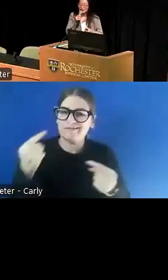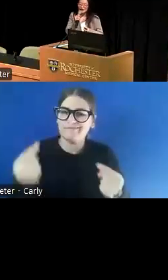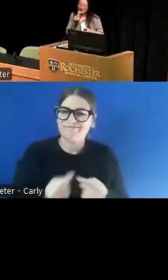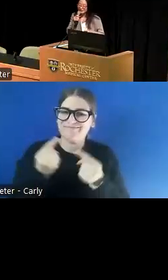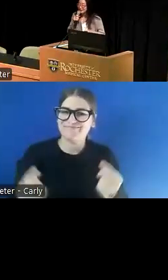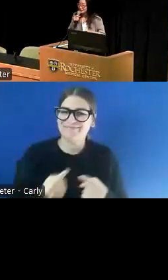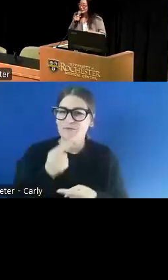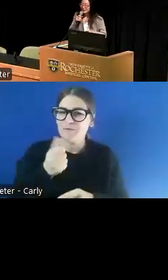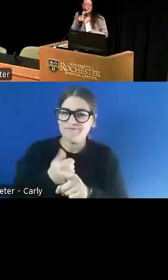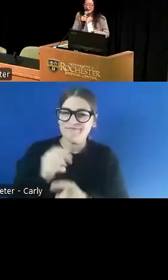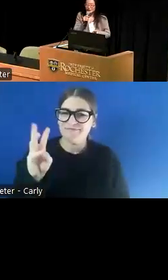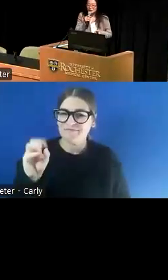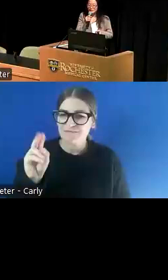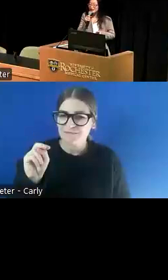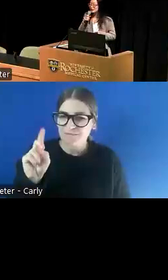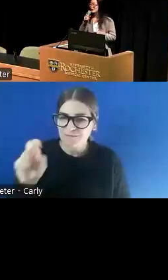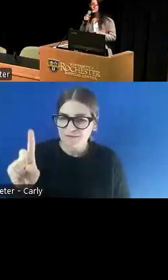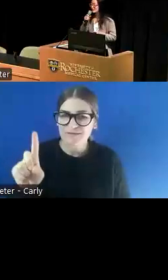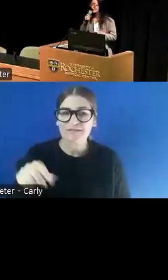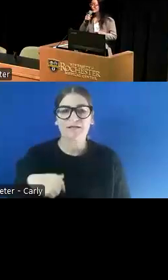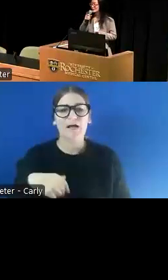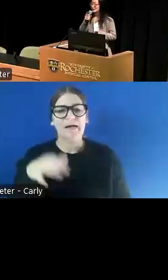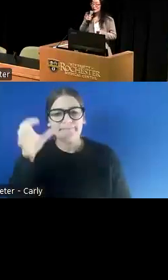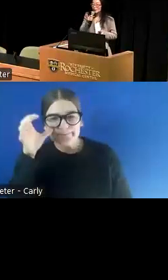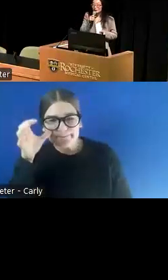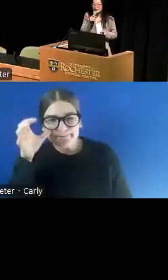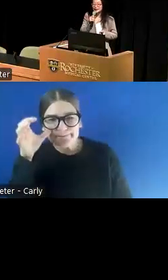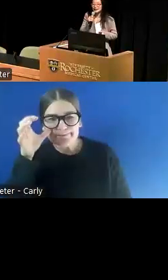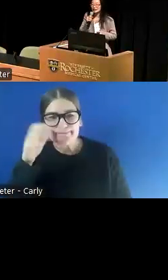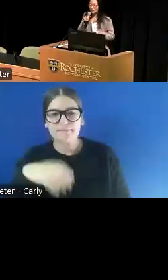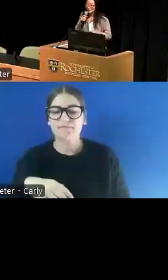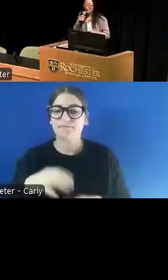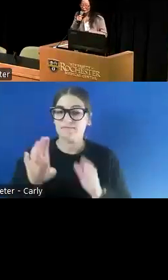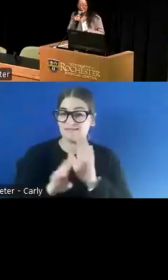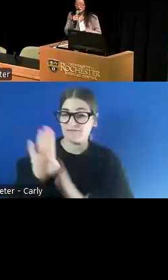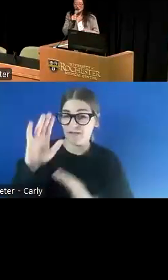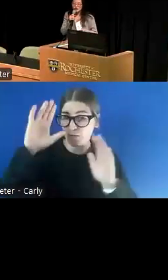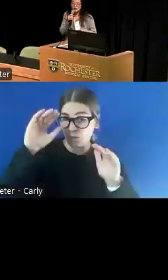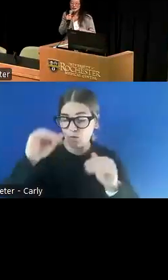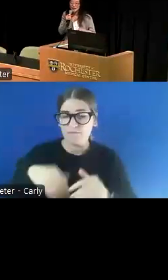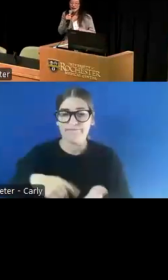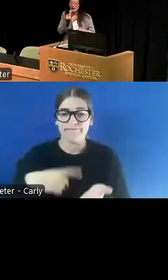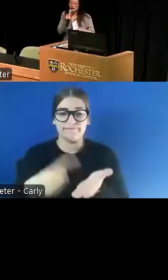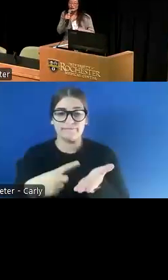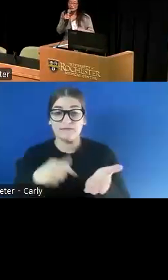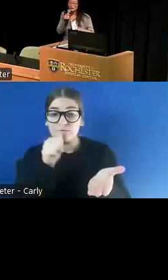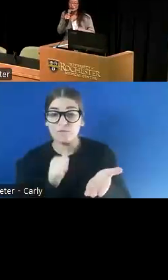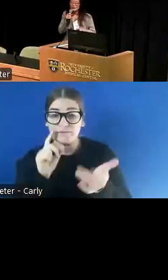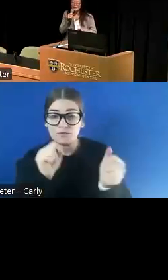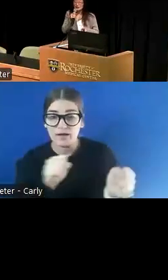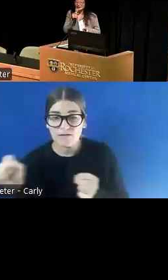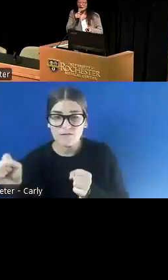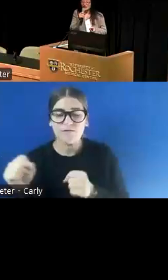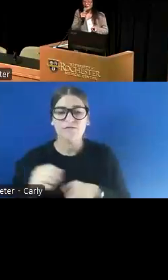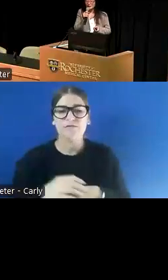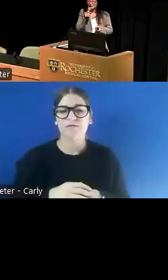the skills of actively listening and responding to suicide risk, like hope building, counseling and talking about coping strategies, and also